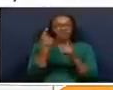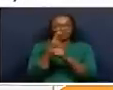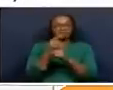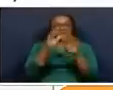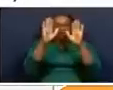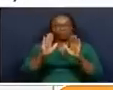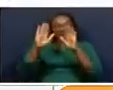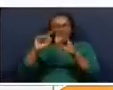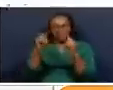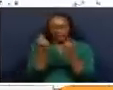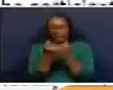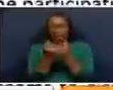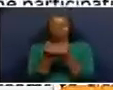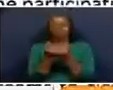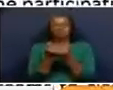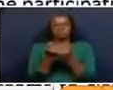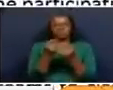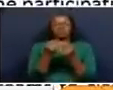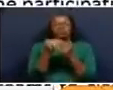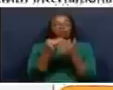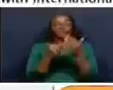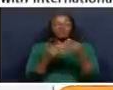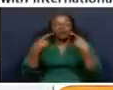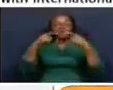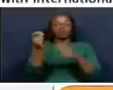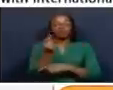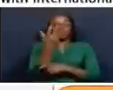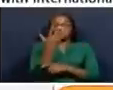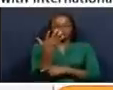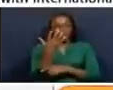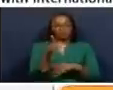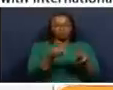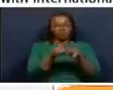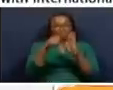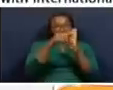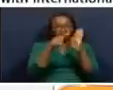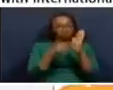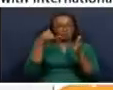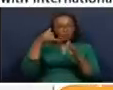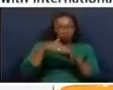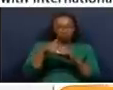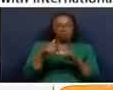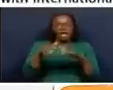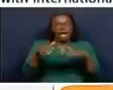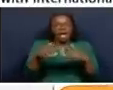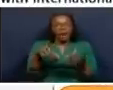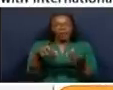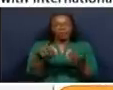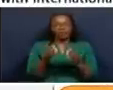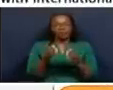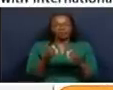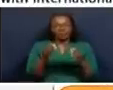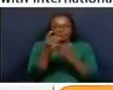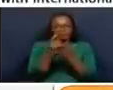teams even before the announcement was made in May. Further, the guidelines, including the format of the debate, were not only communicated to the